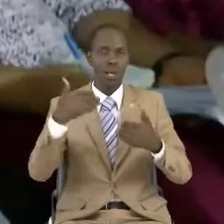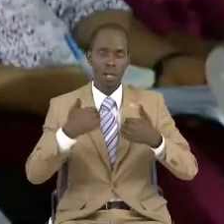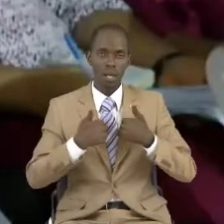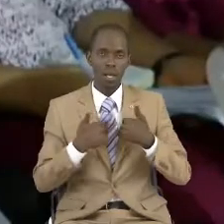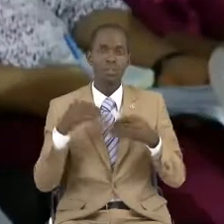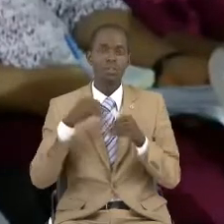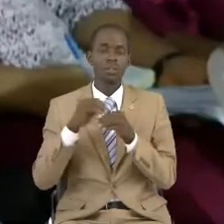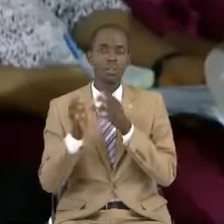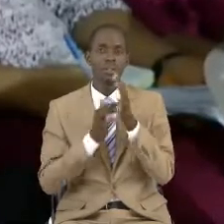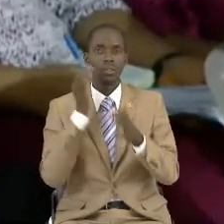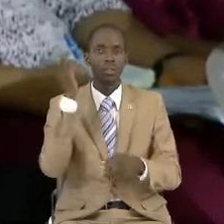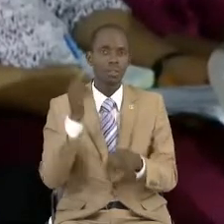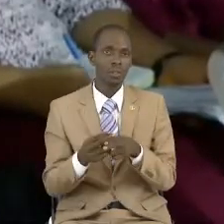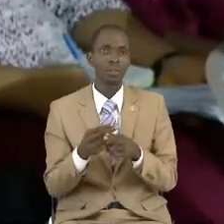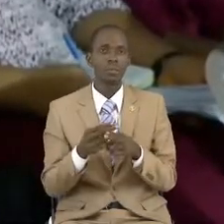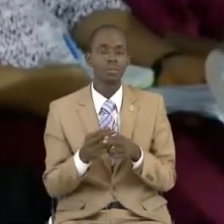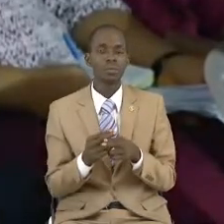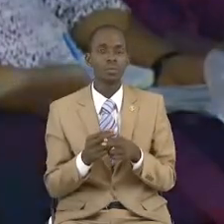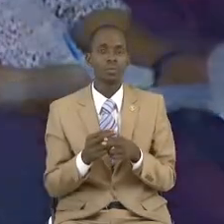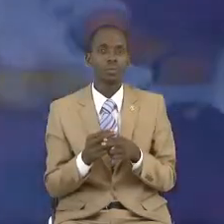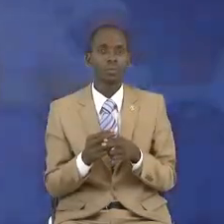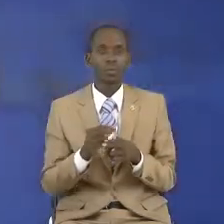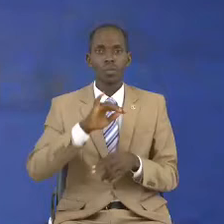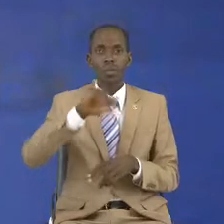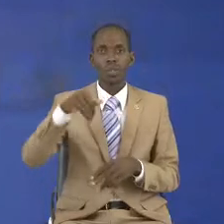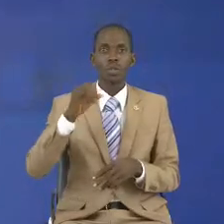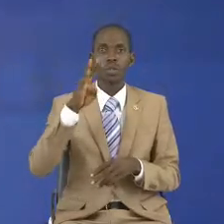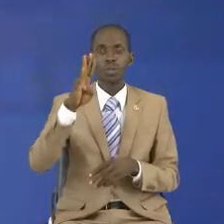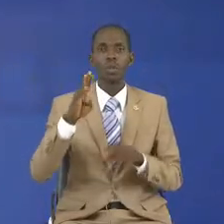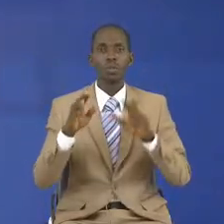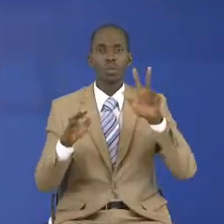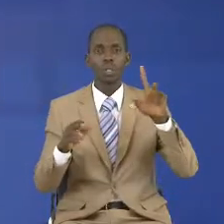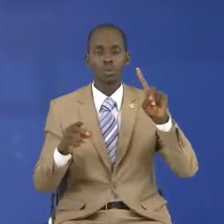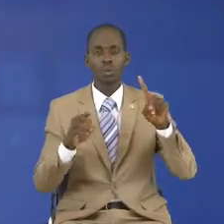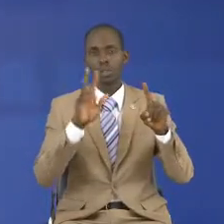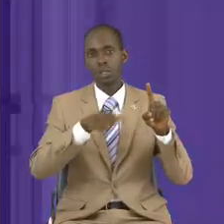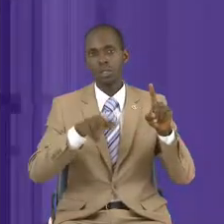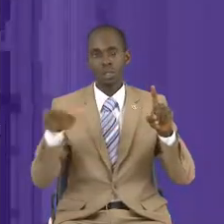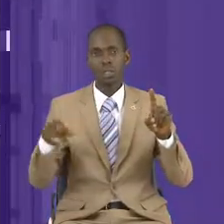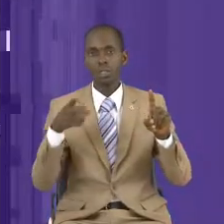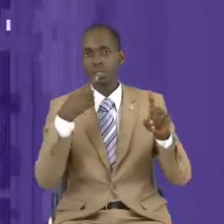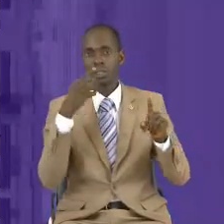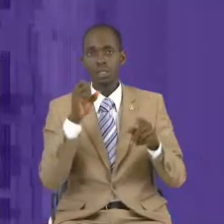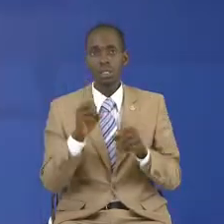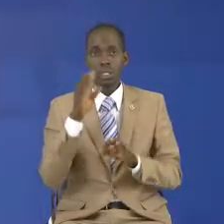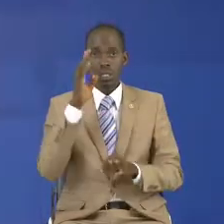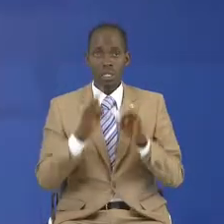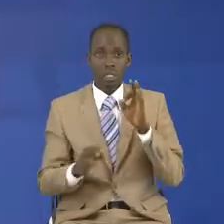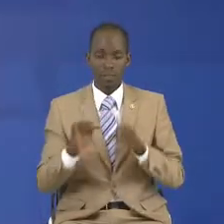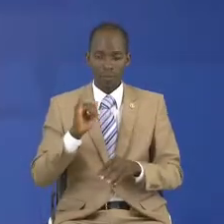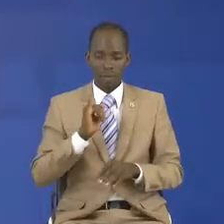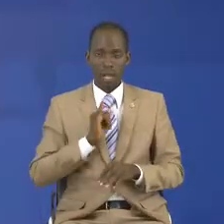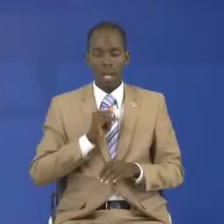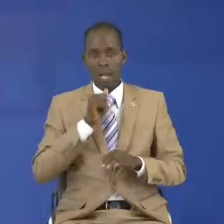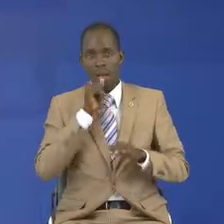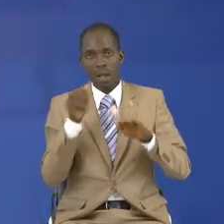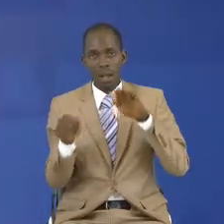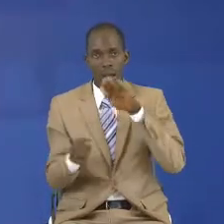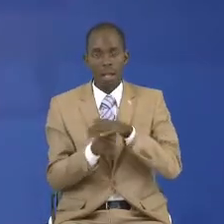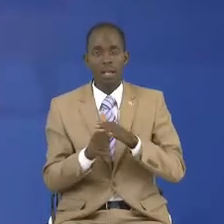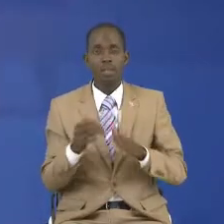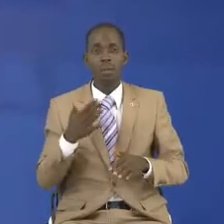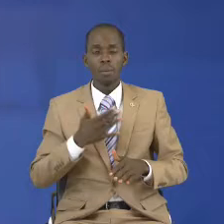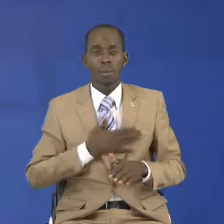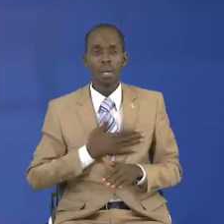name job chapter 1 33 says if i covered my transgressions